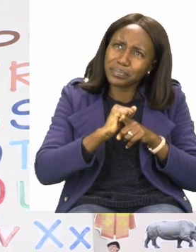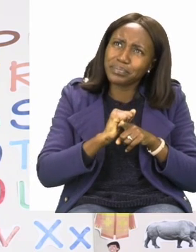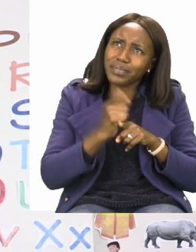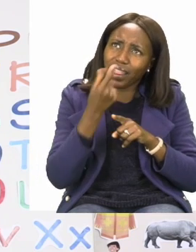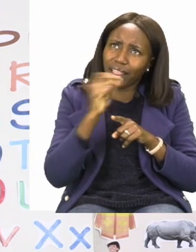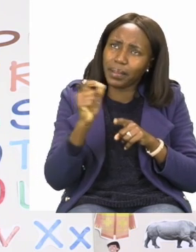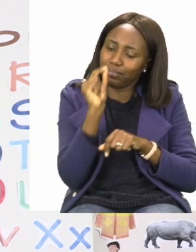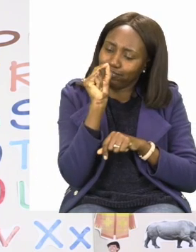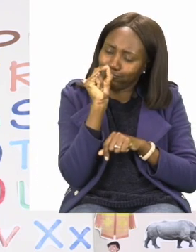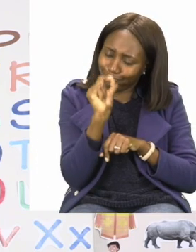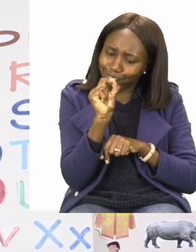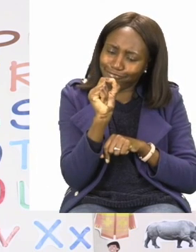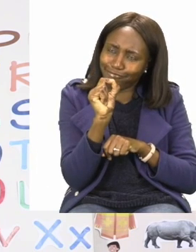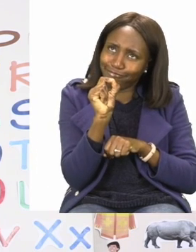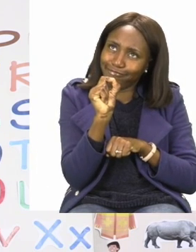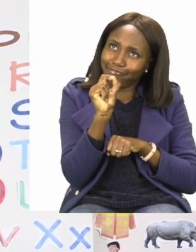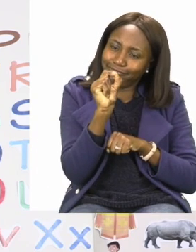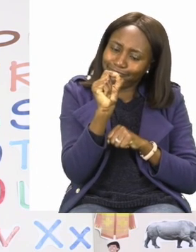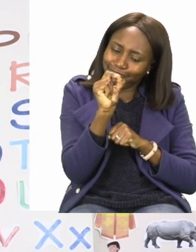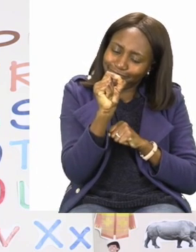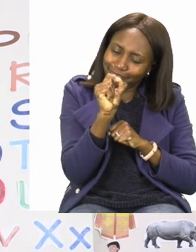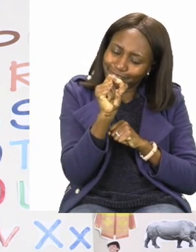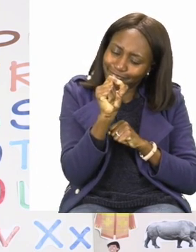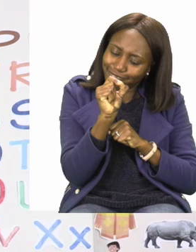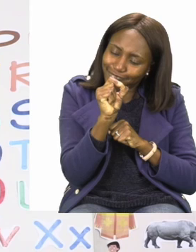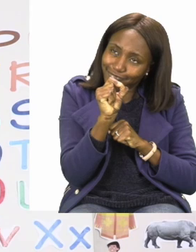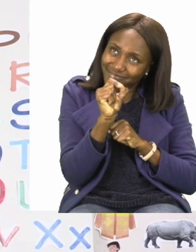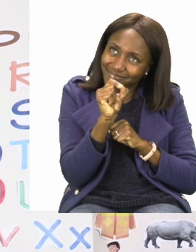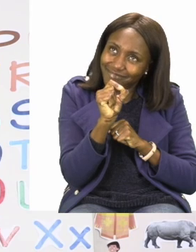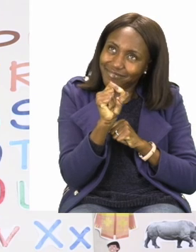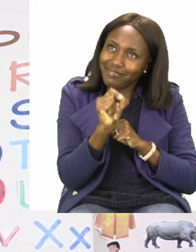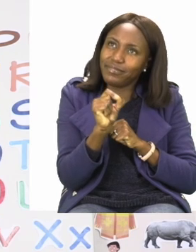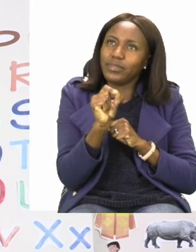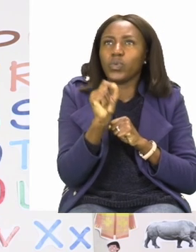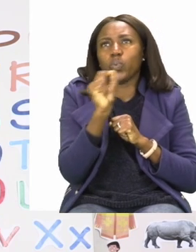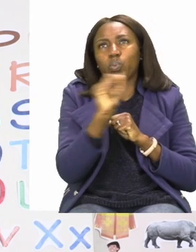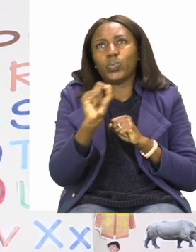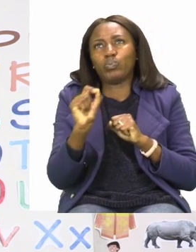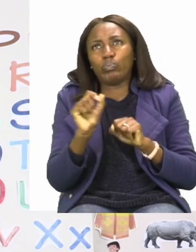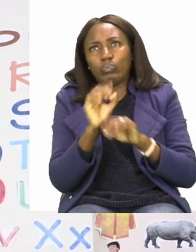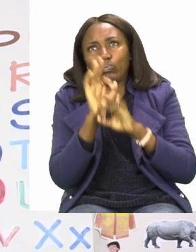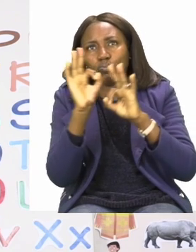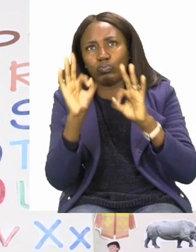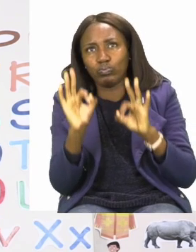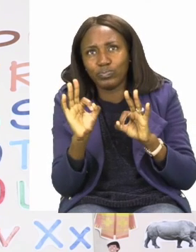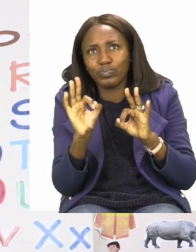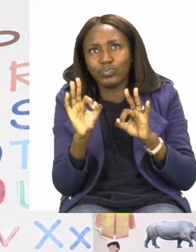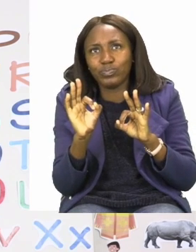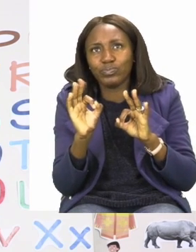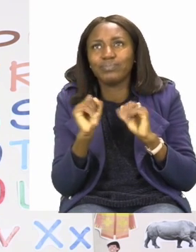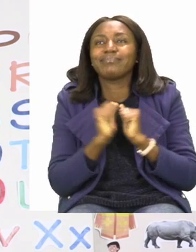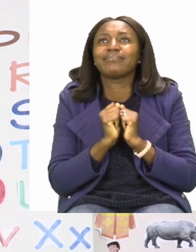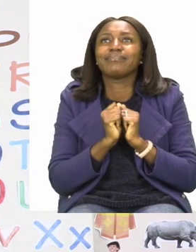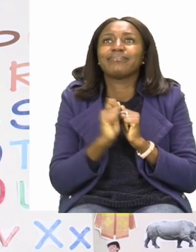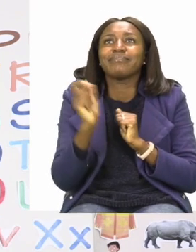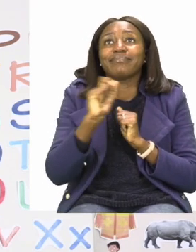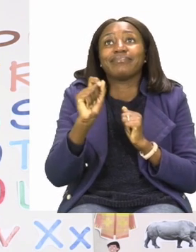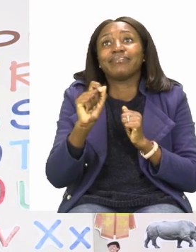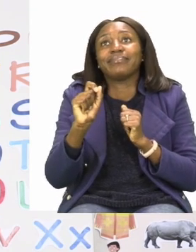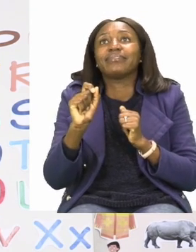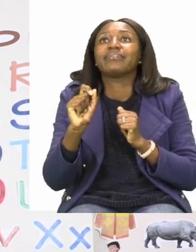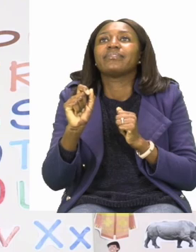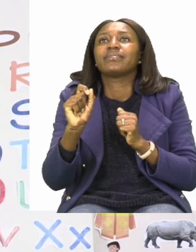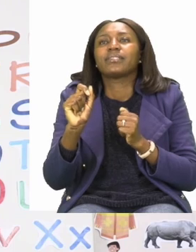pencil down hard on the paper so that for the second one, you write neatly and